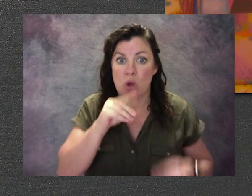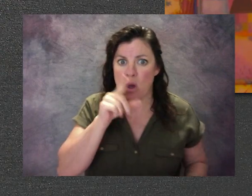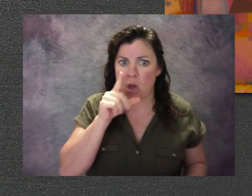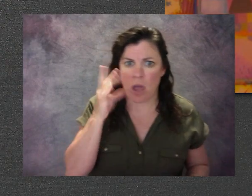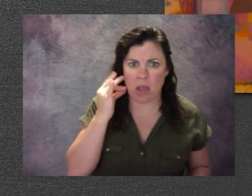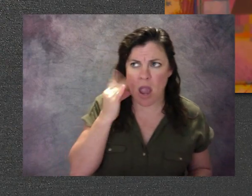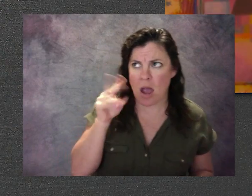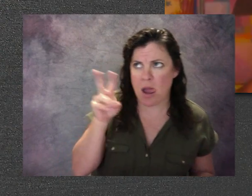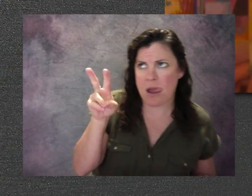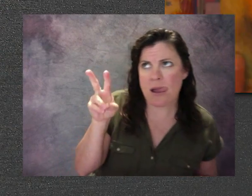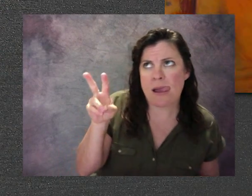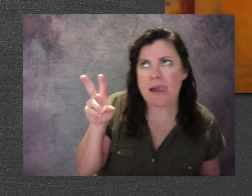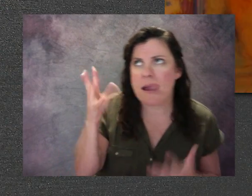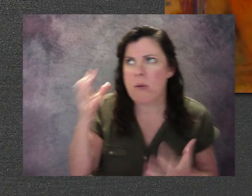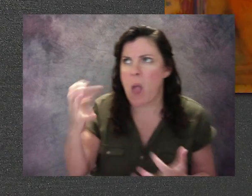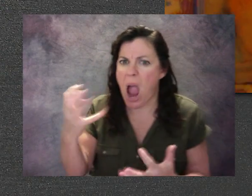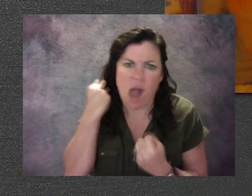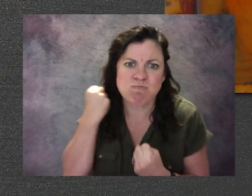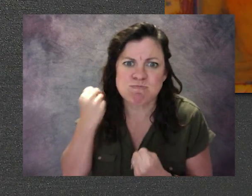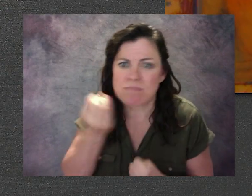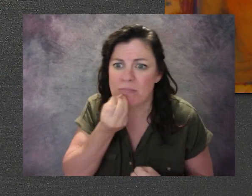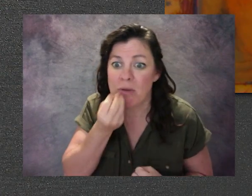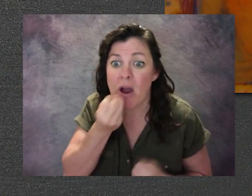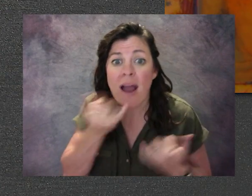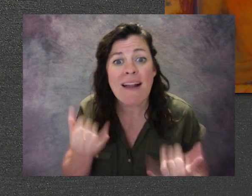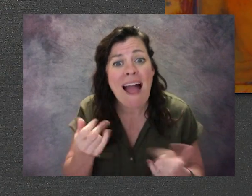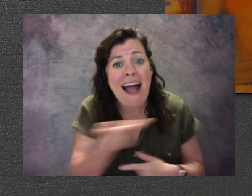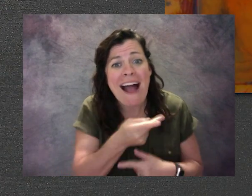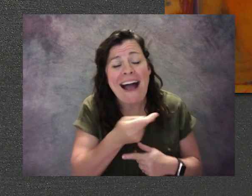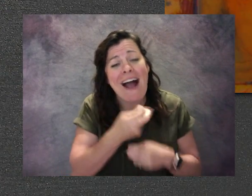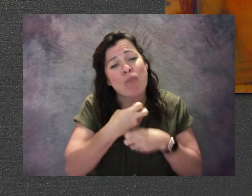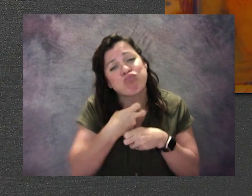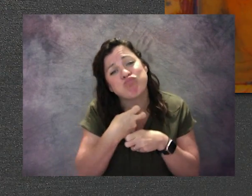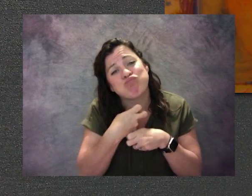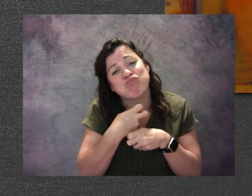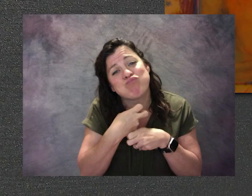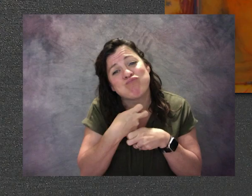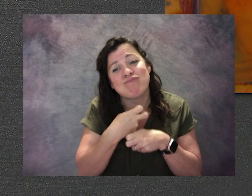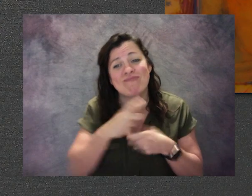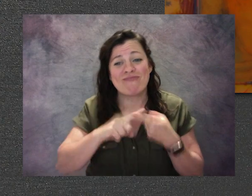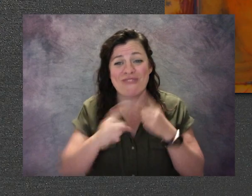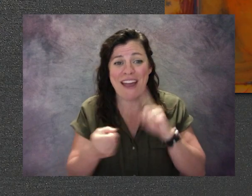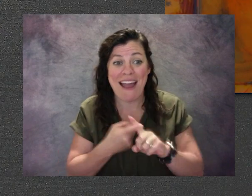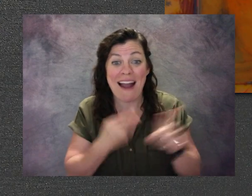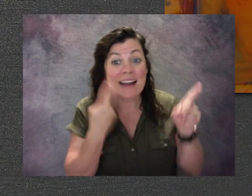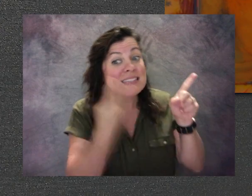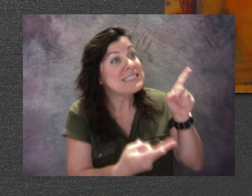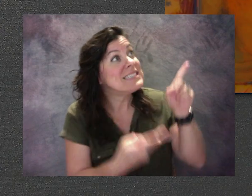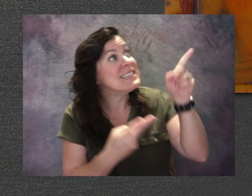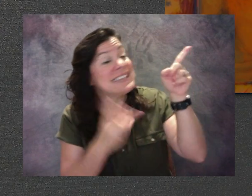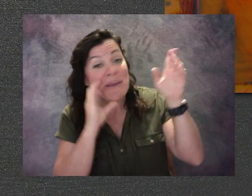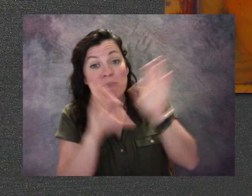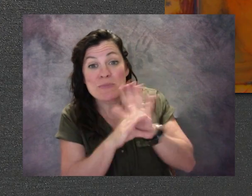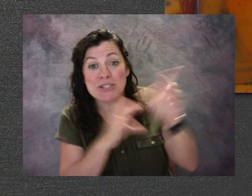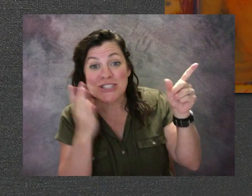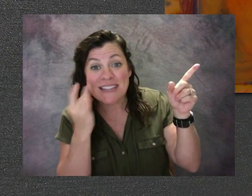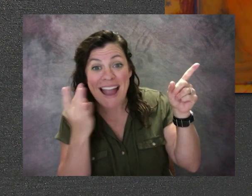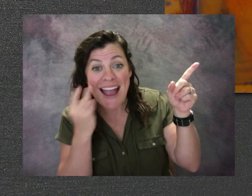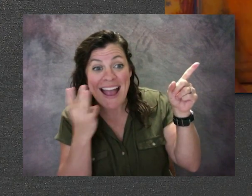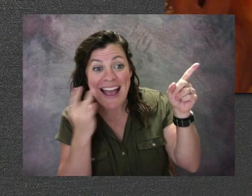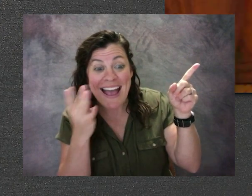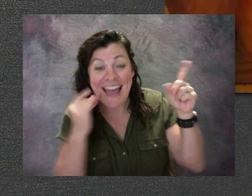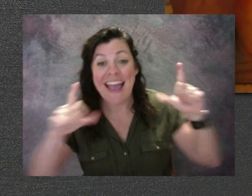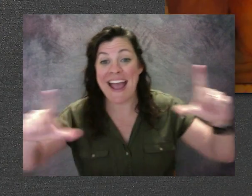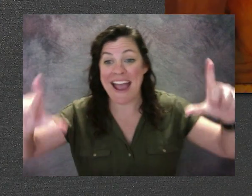him. So here is the portrait of the cat that Paul Klee did. It's